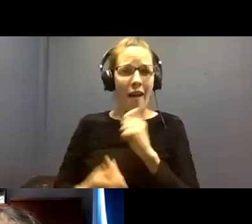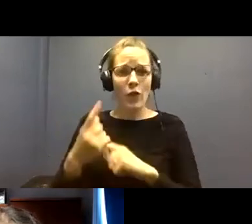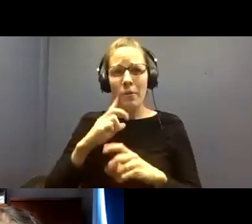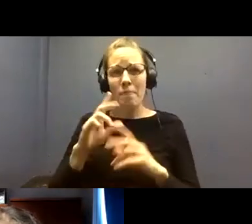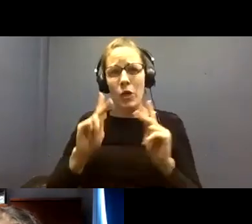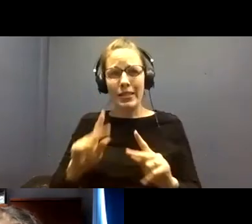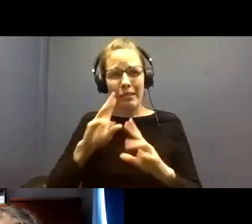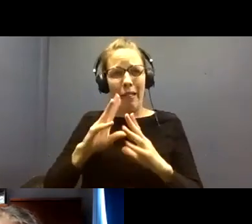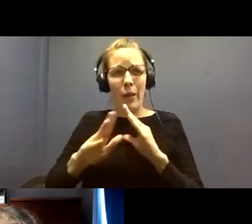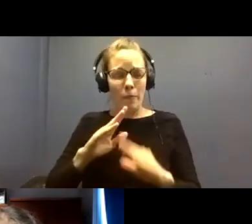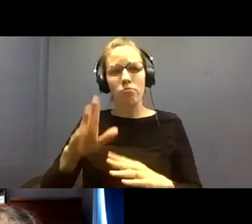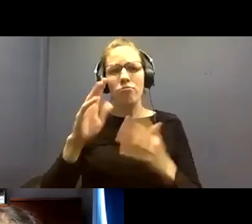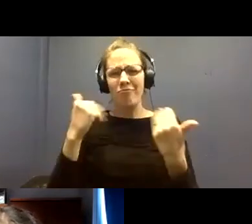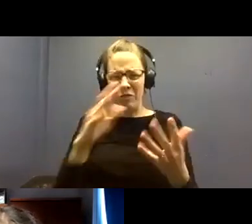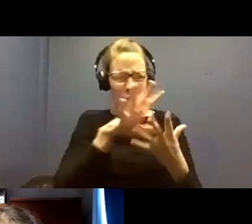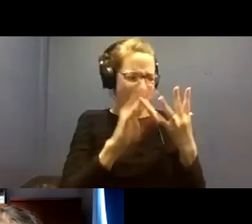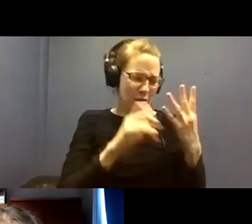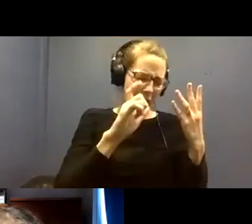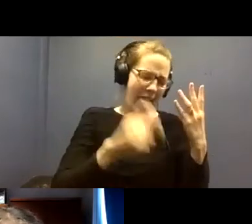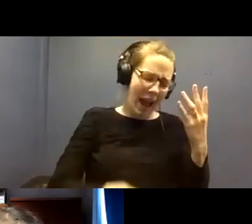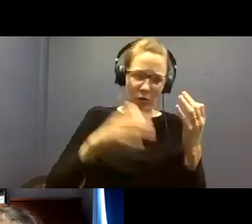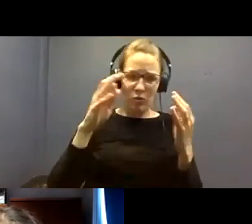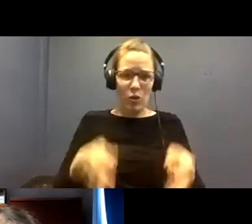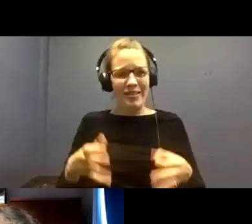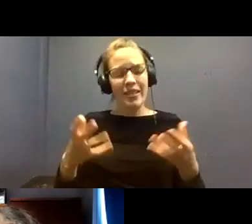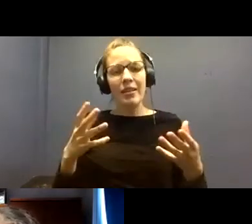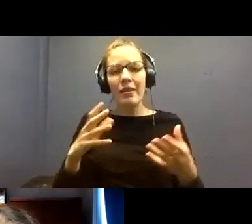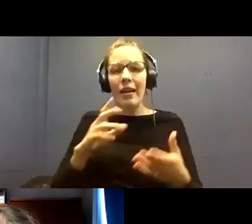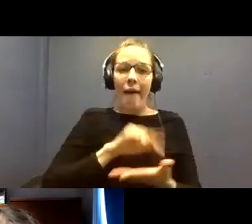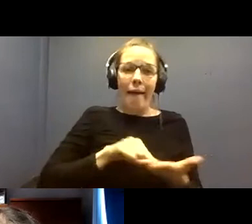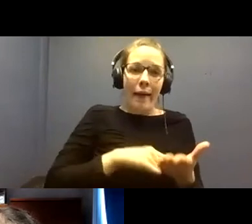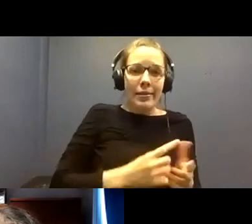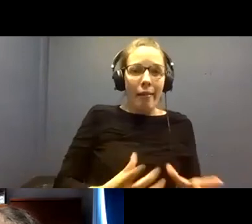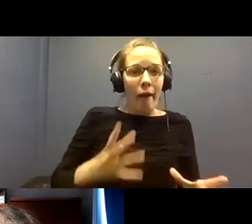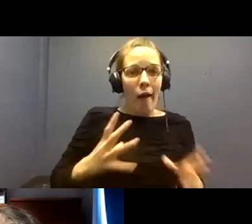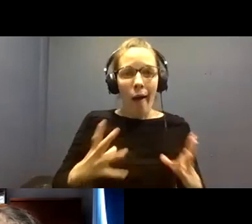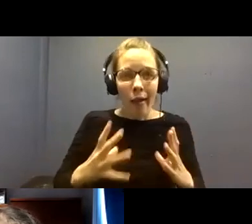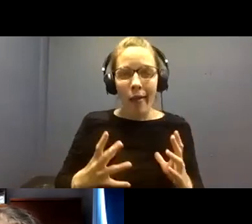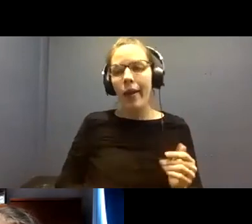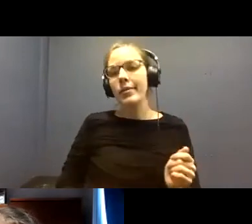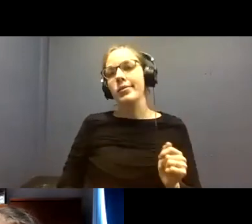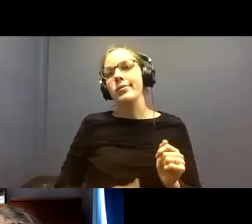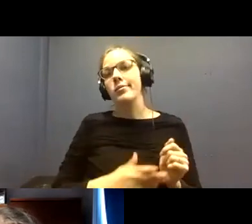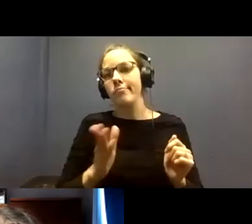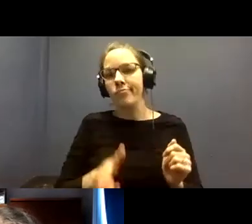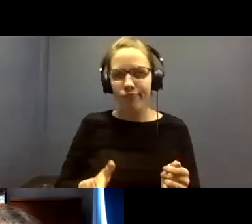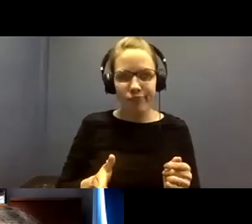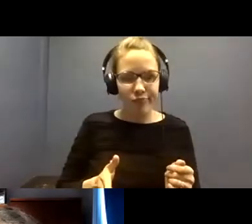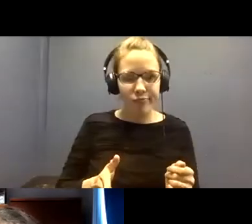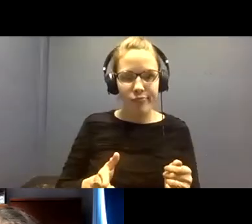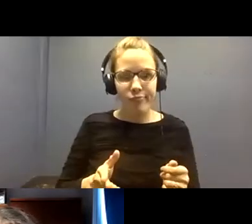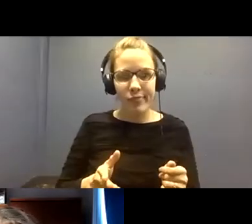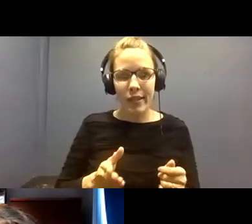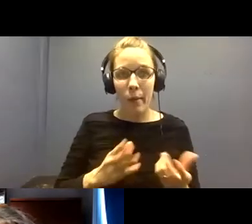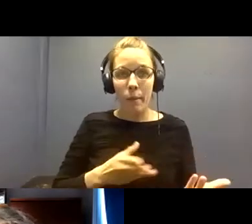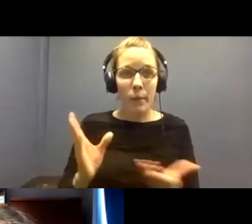make choices they normally wouldn't have to make. From canceling holiday family gatherings to getting takeout